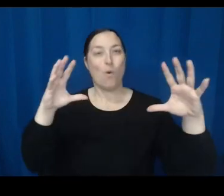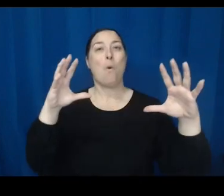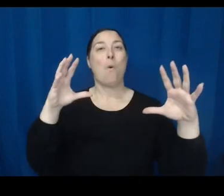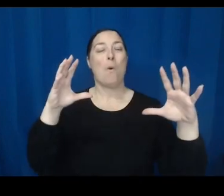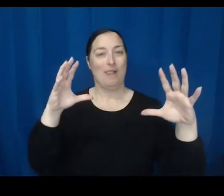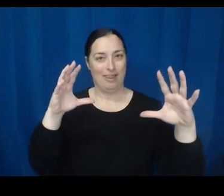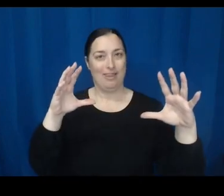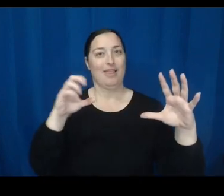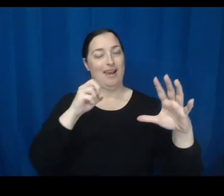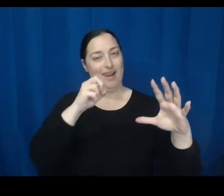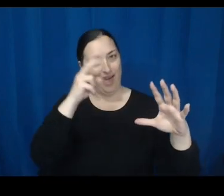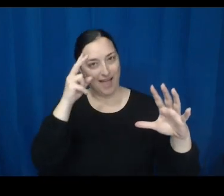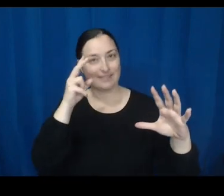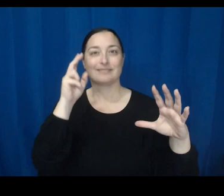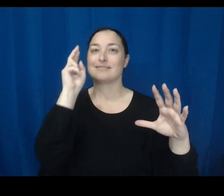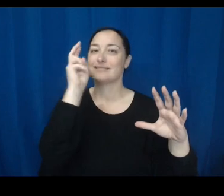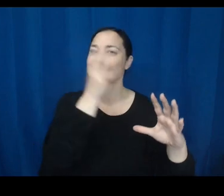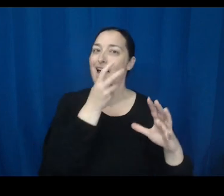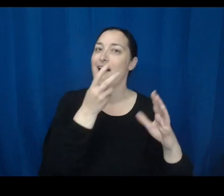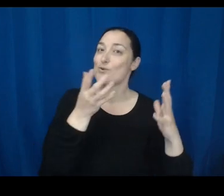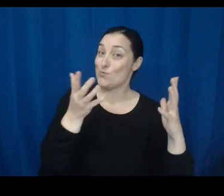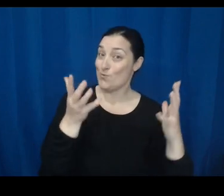dark. Yeah.